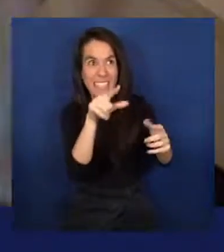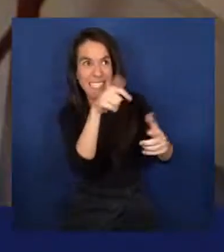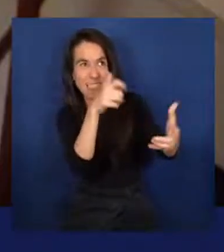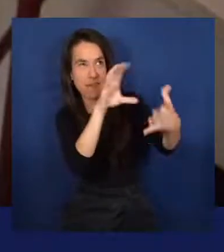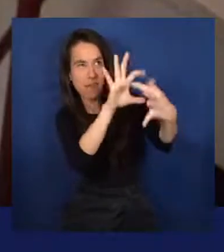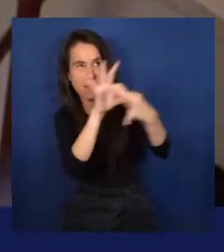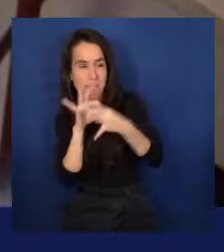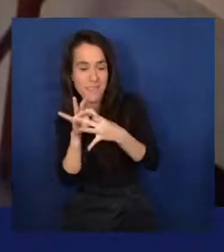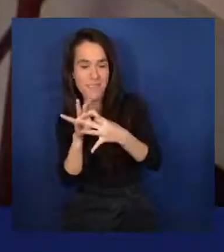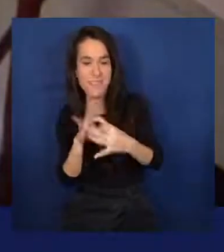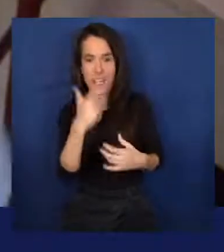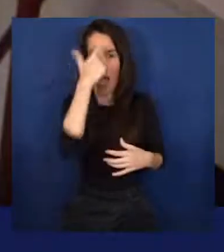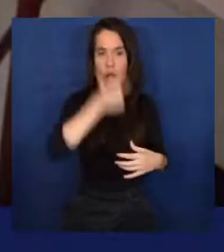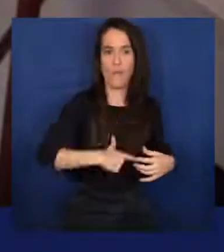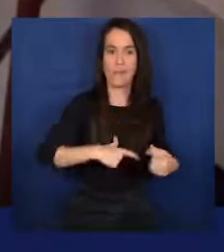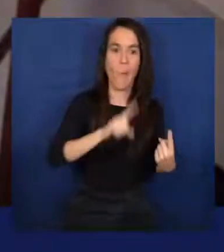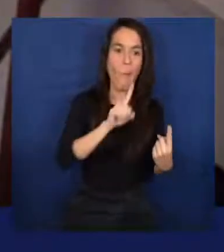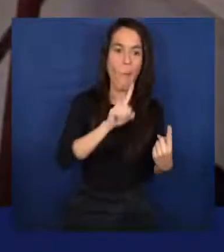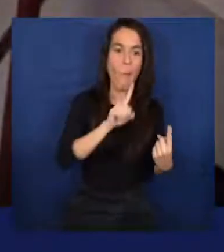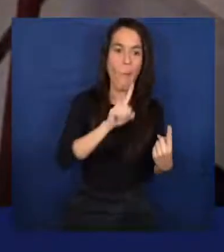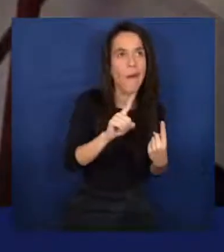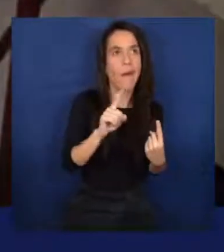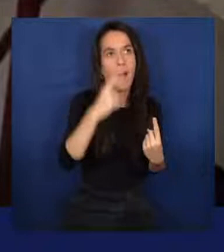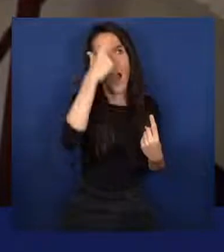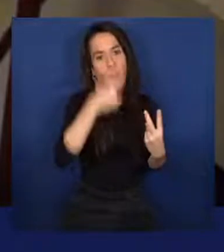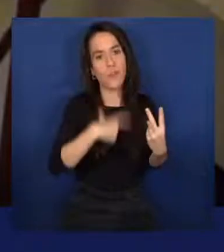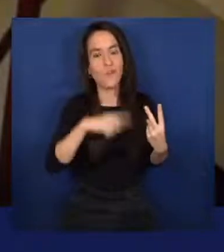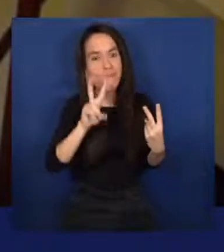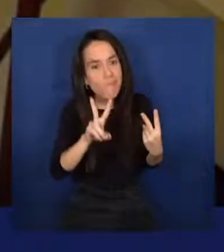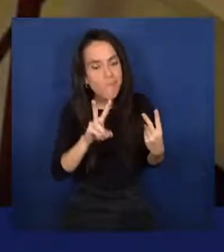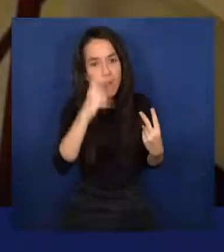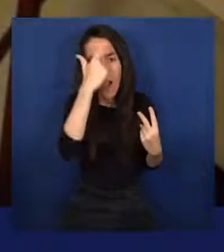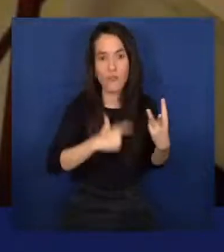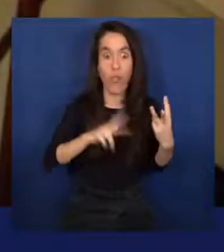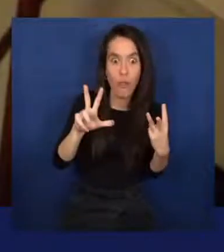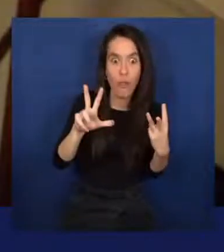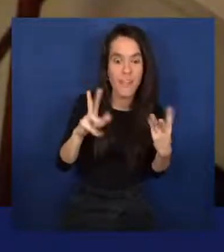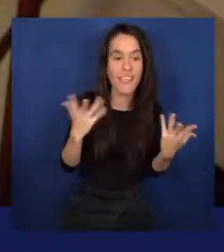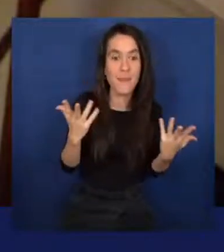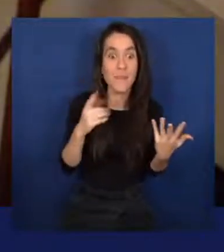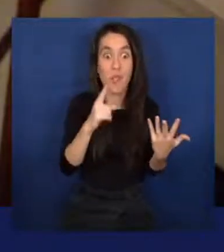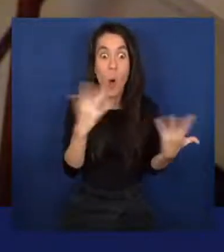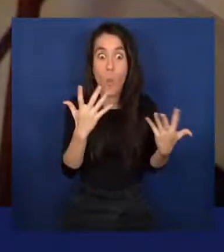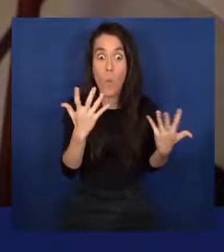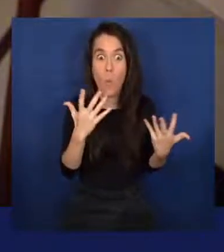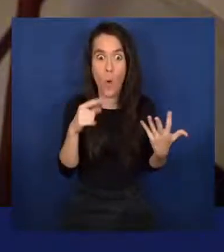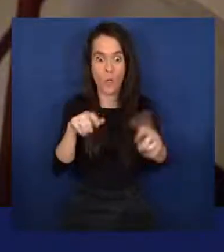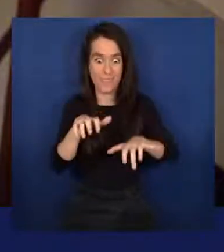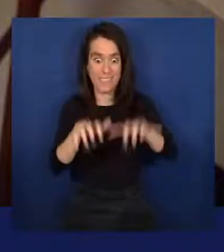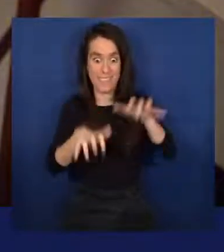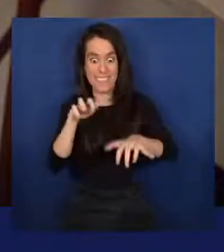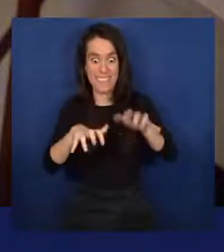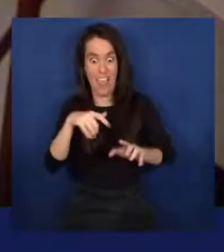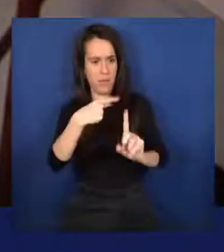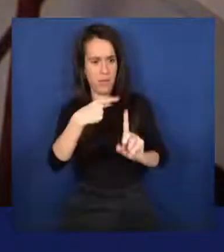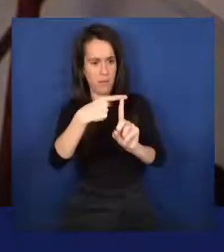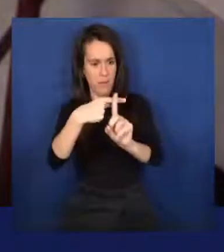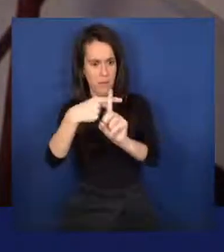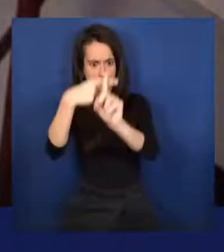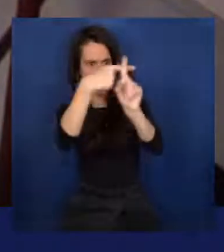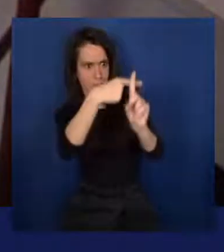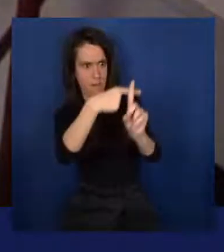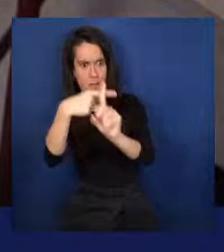character 1 or B or C or whatever. So basically it's to detect things. And in our